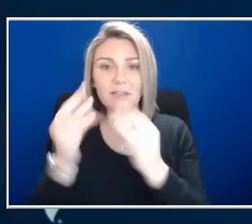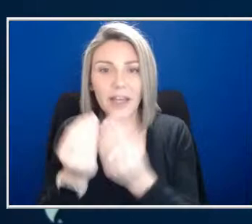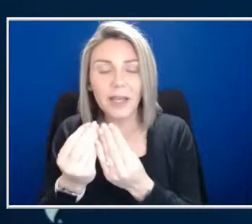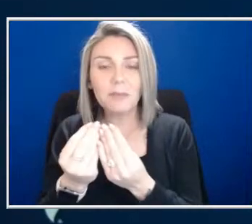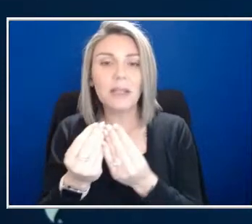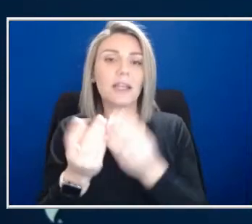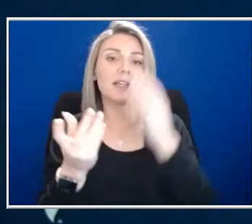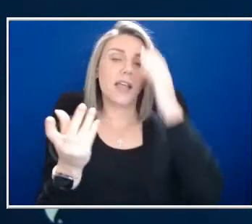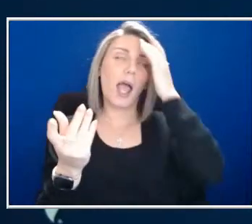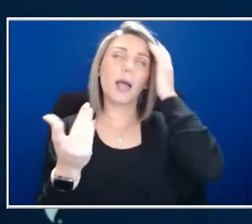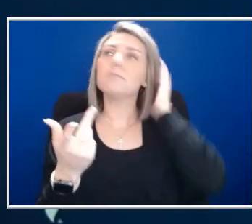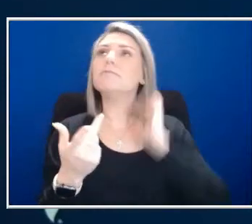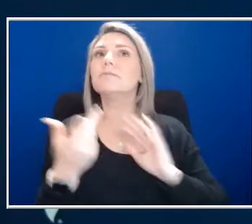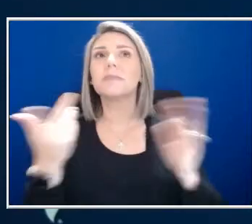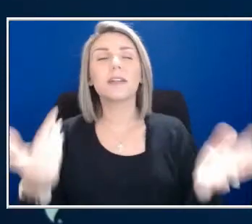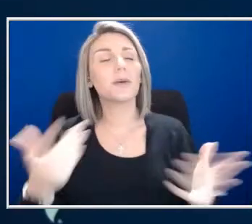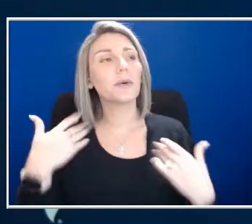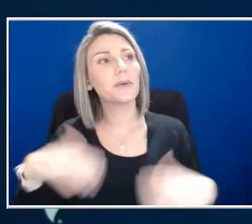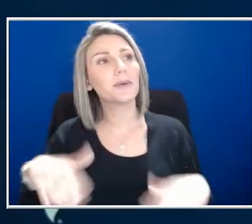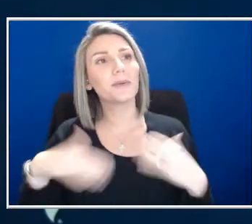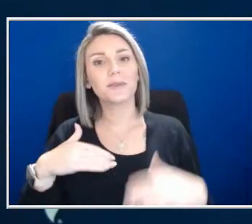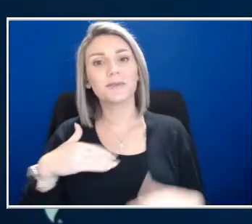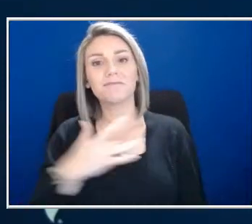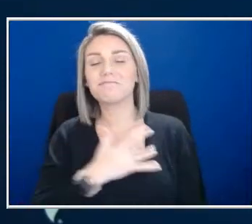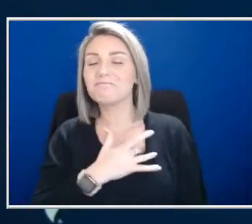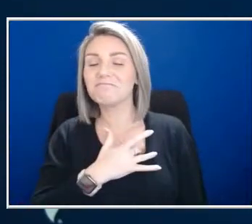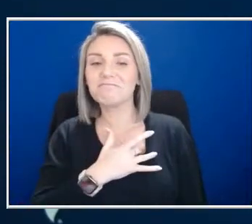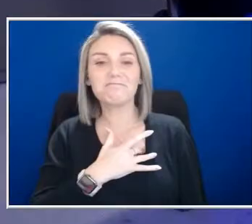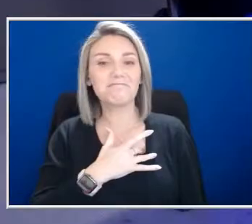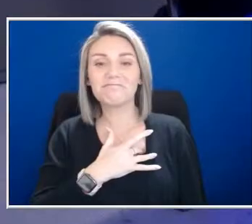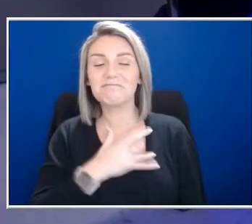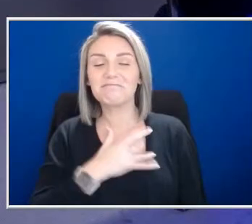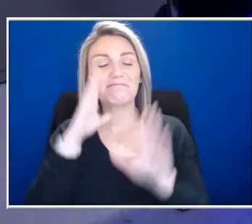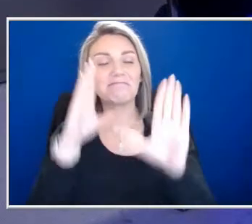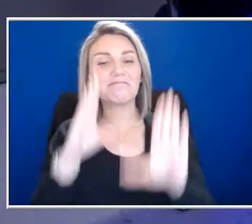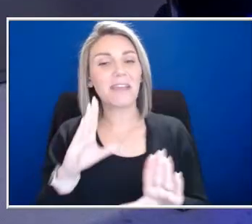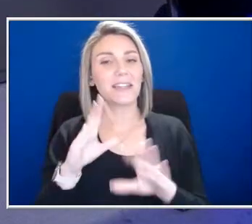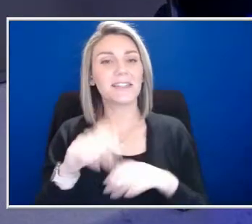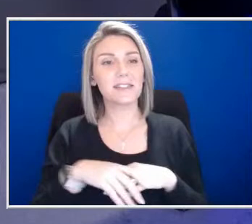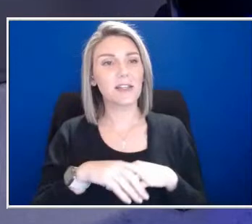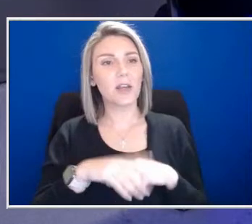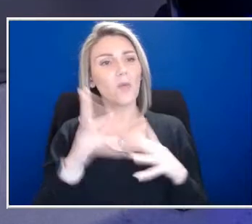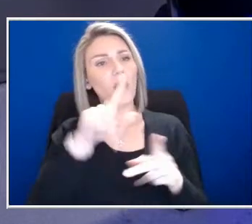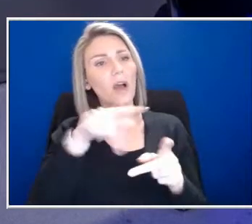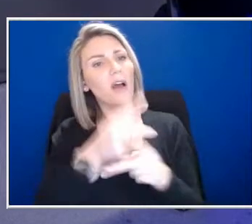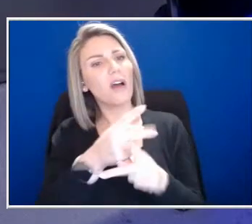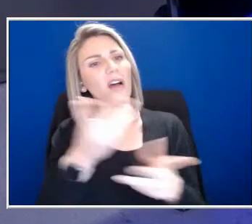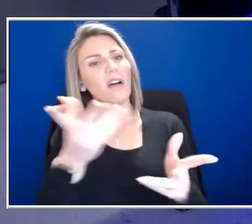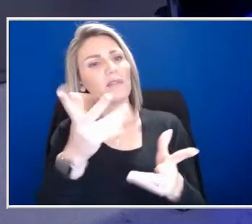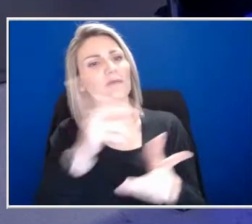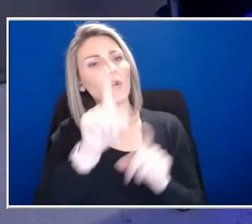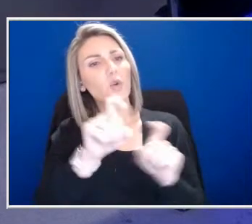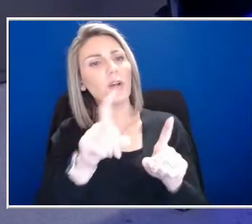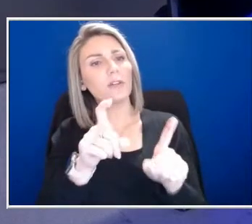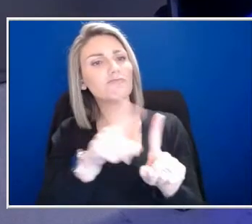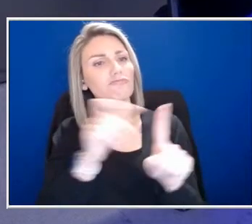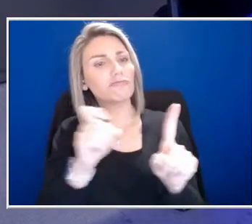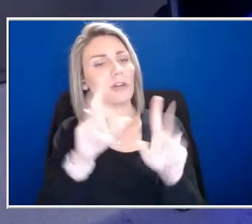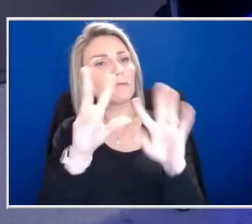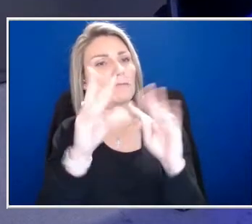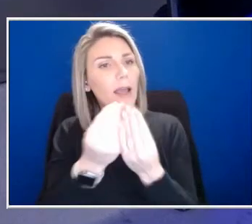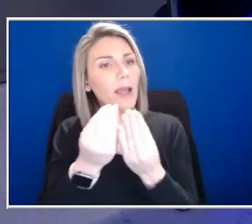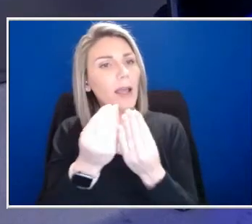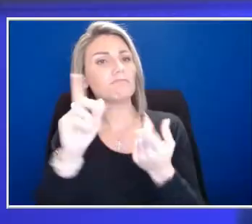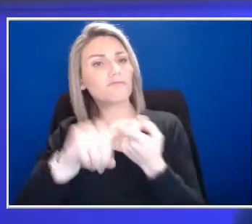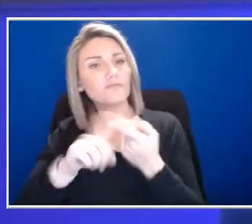just it's gold. It's amazing. What kind of questions do you get from patients and their families? A lot of patients